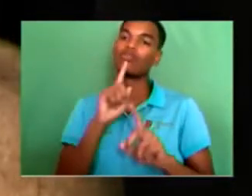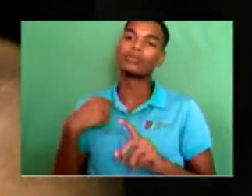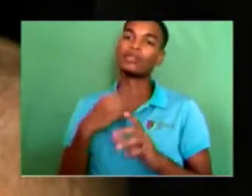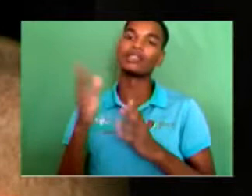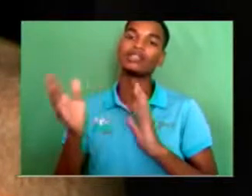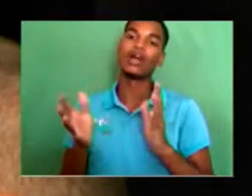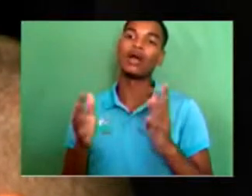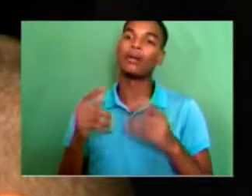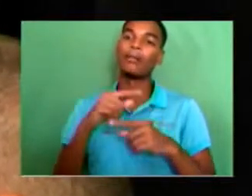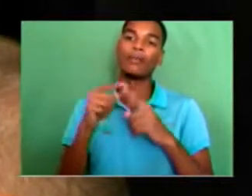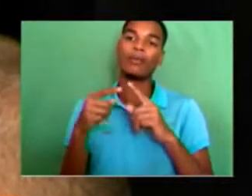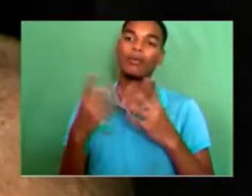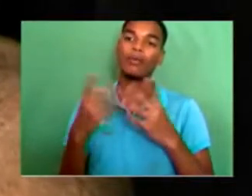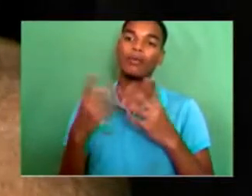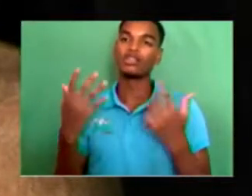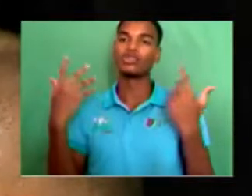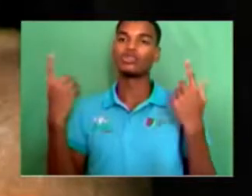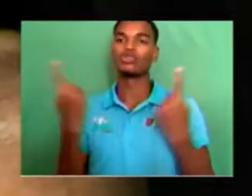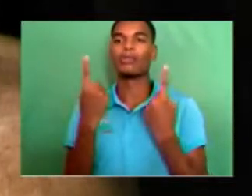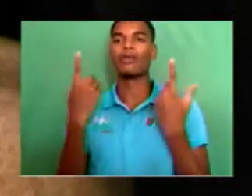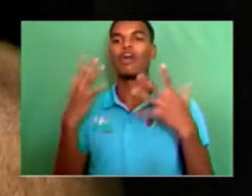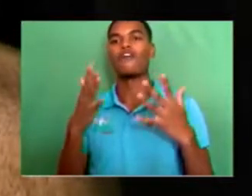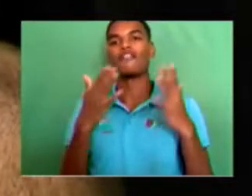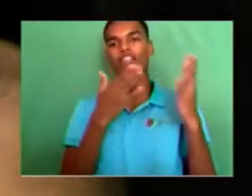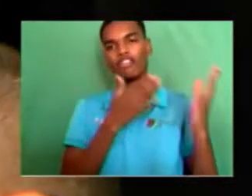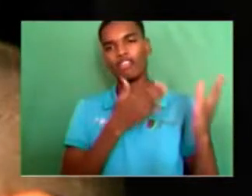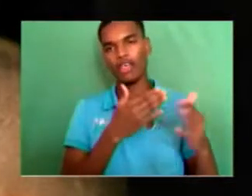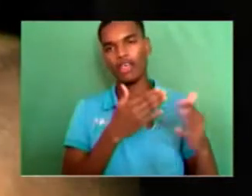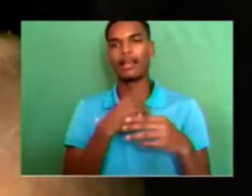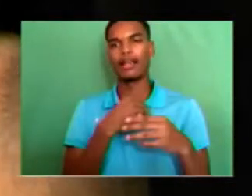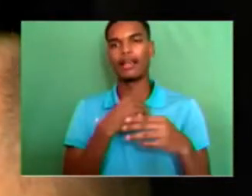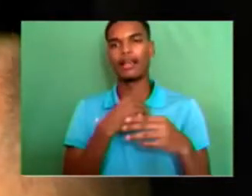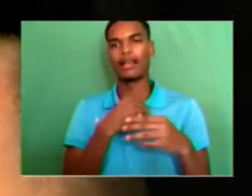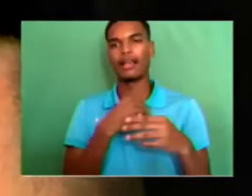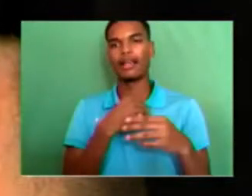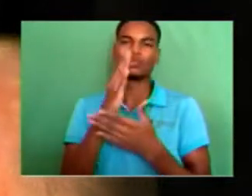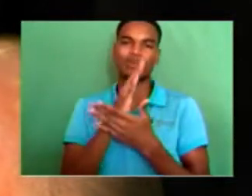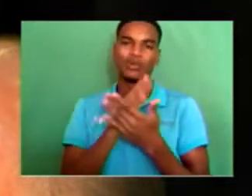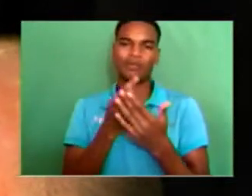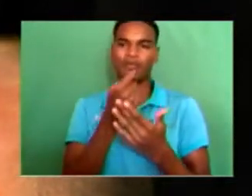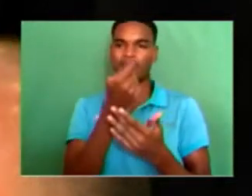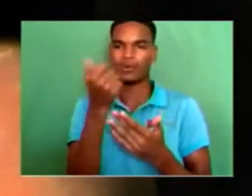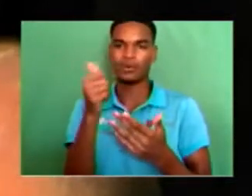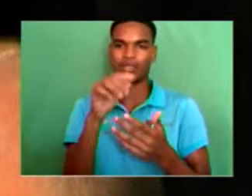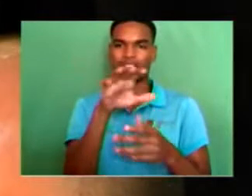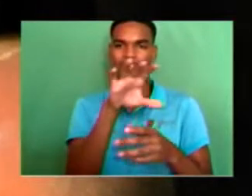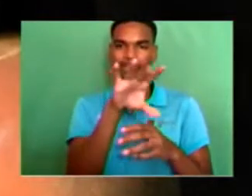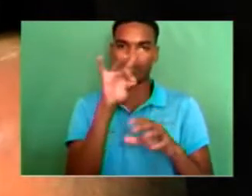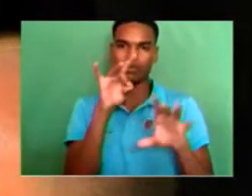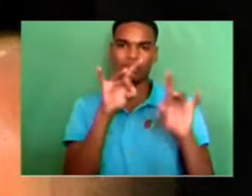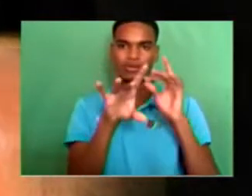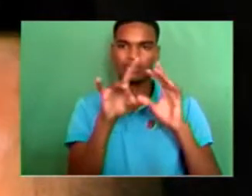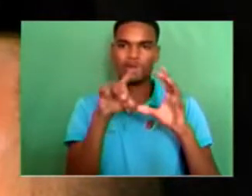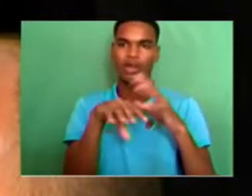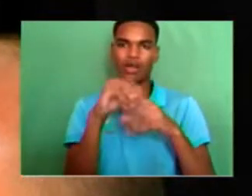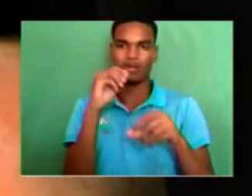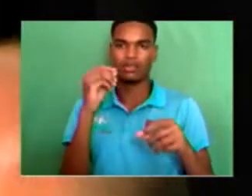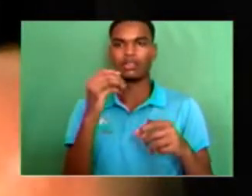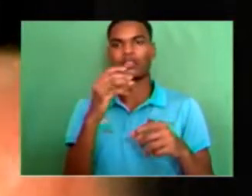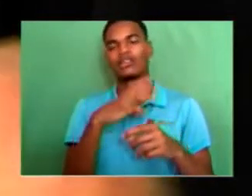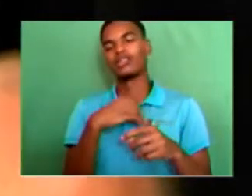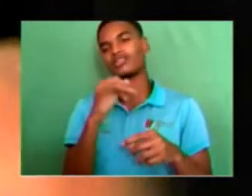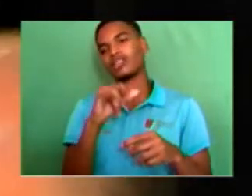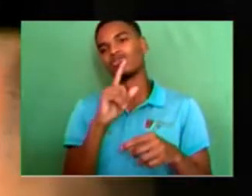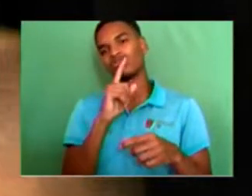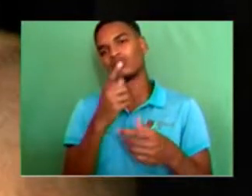something that's already there and maybe taking a few things out of what it's already got. And so it's not quite the same challenge that